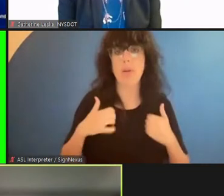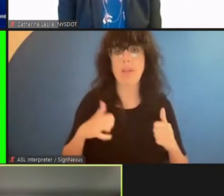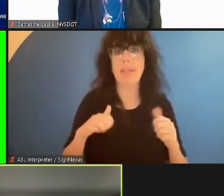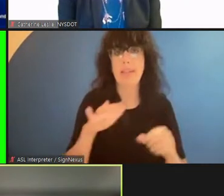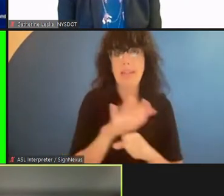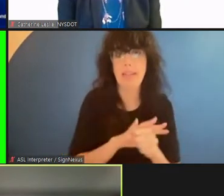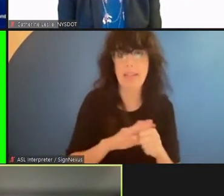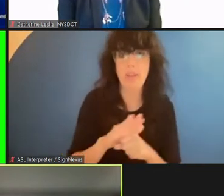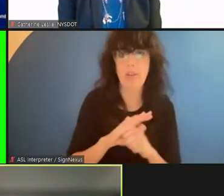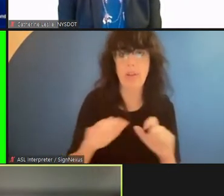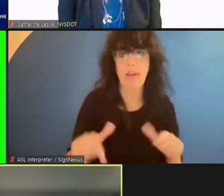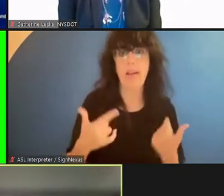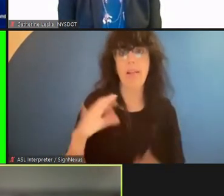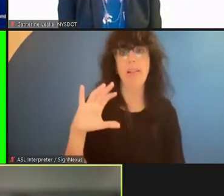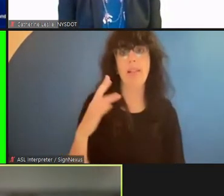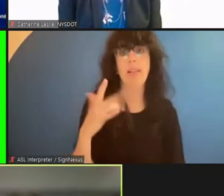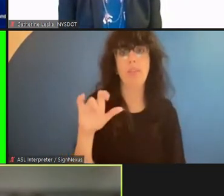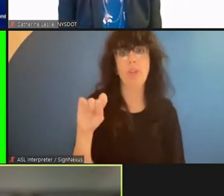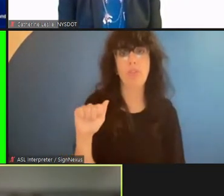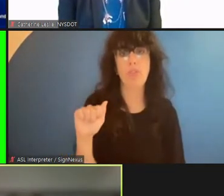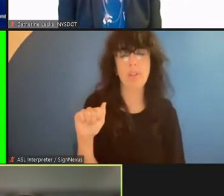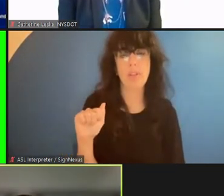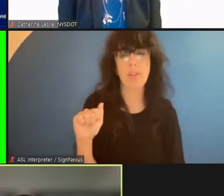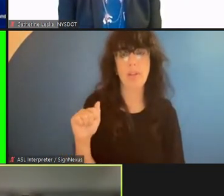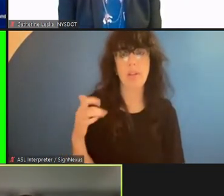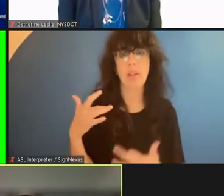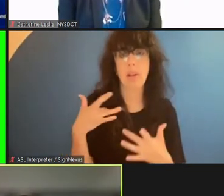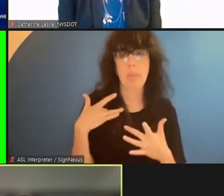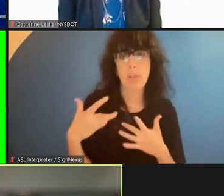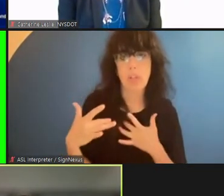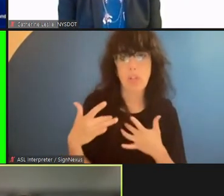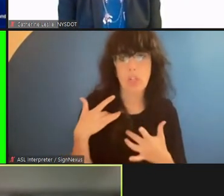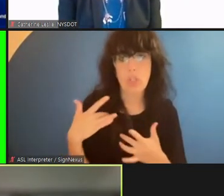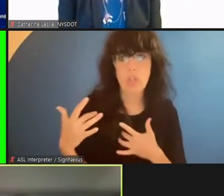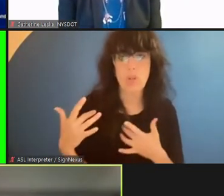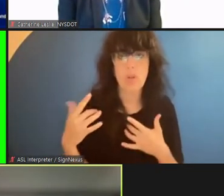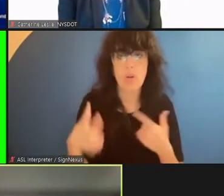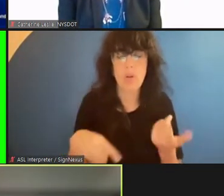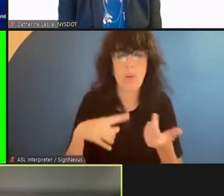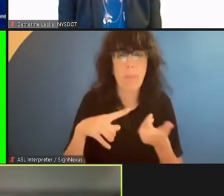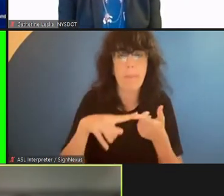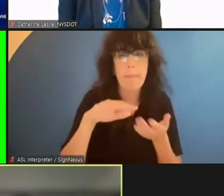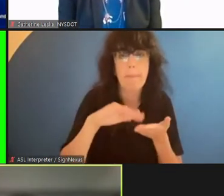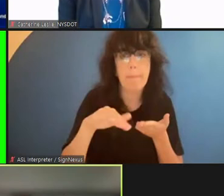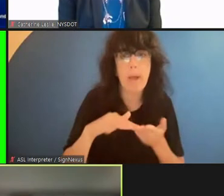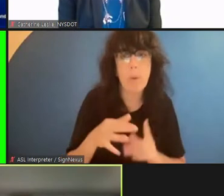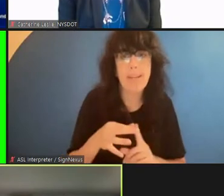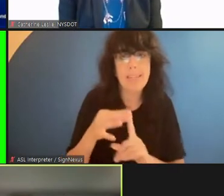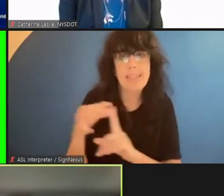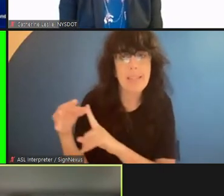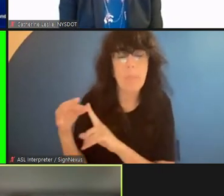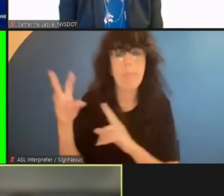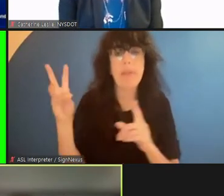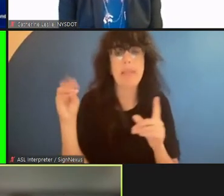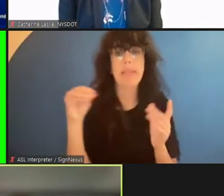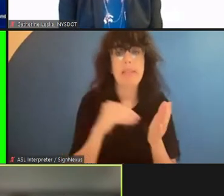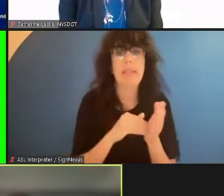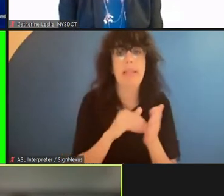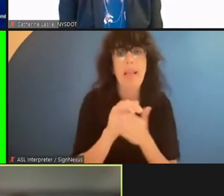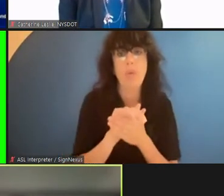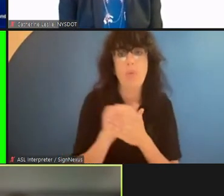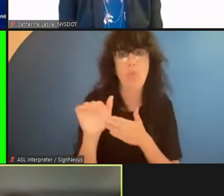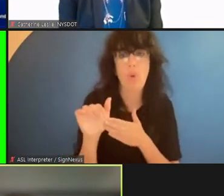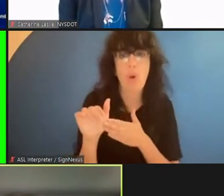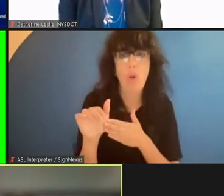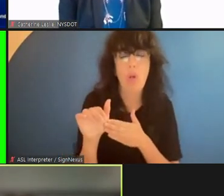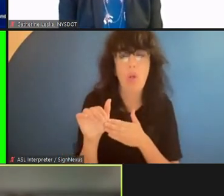i live in chelsea and i'm concerned about a call out or exemptions um the 60 000 uh